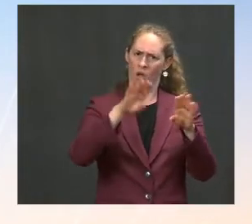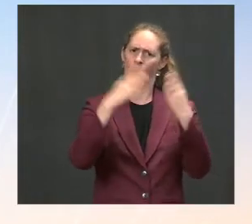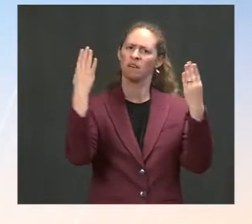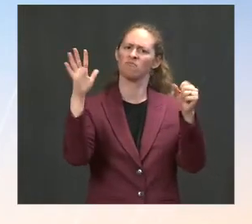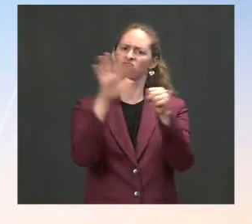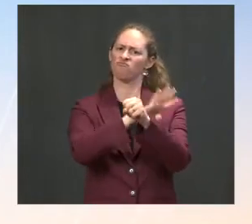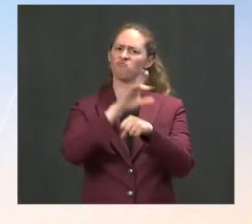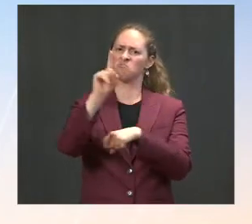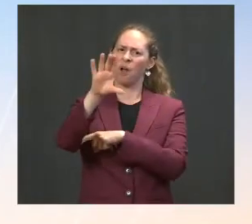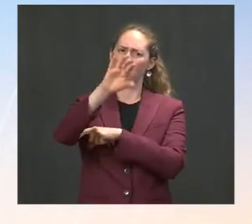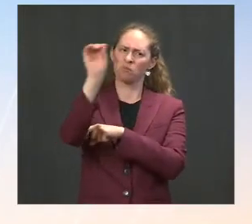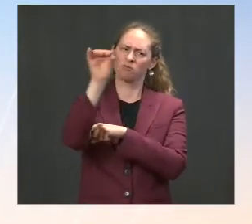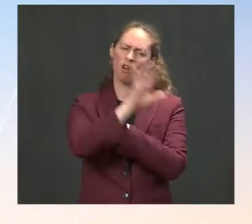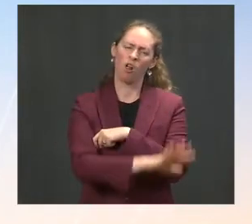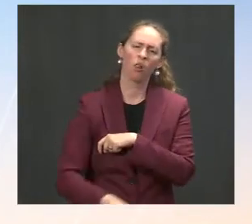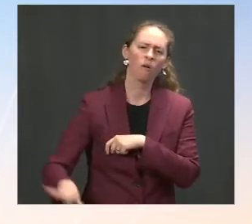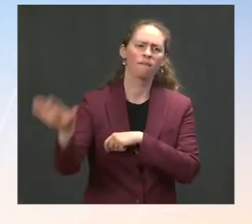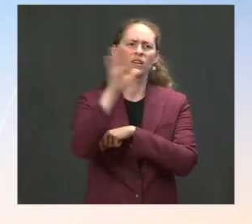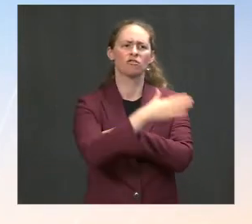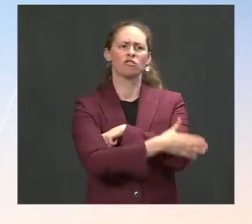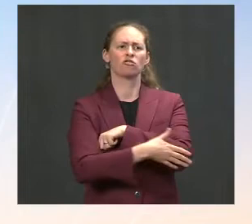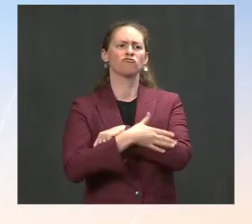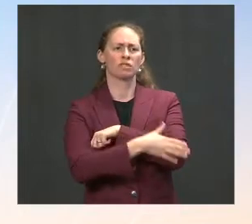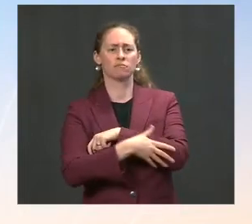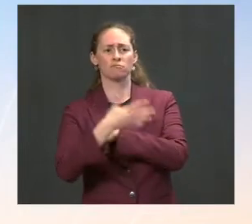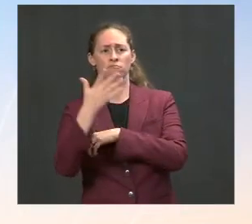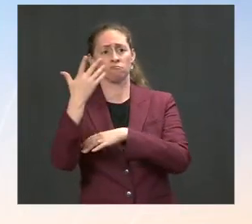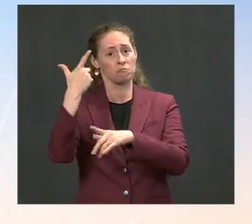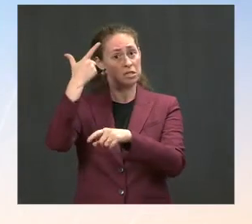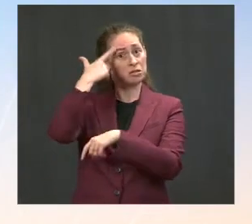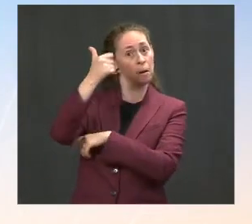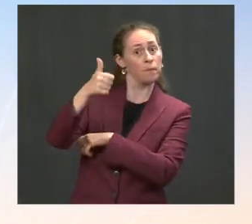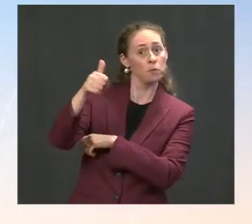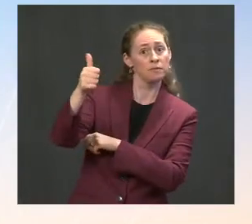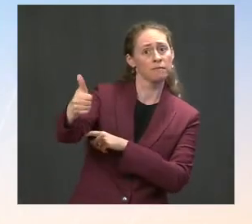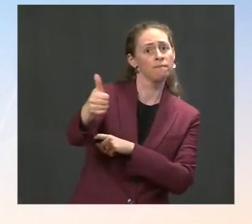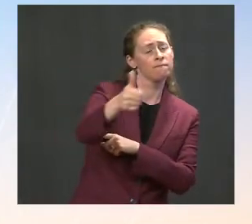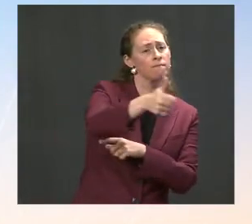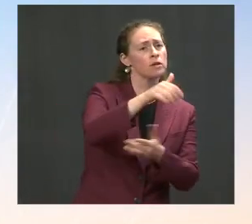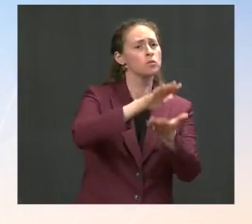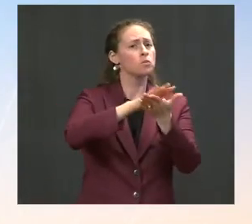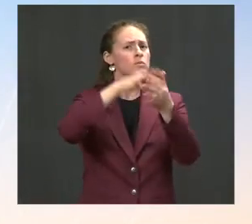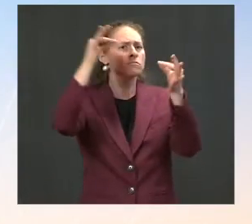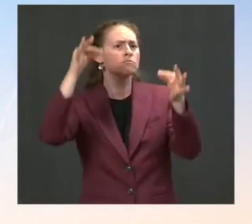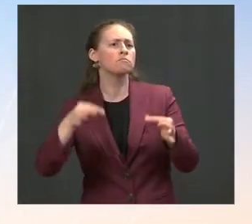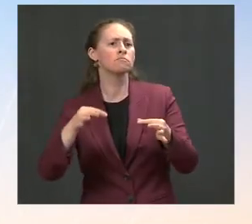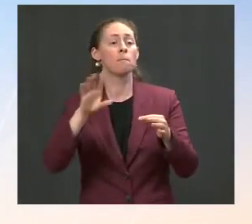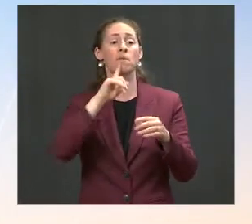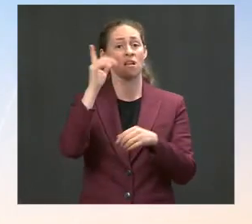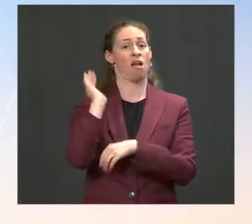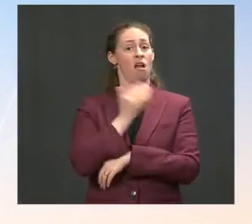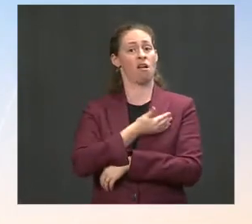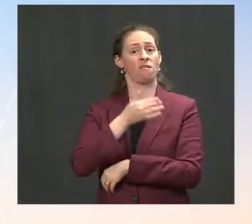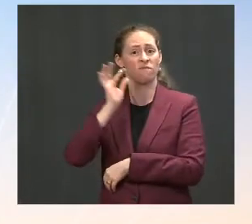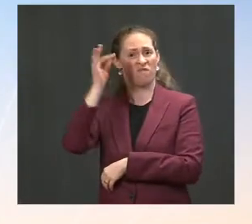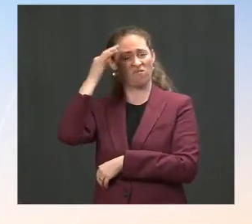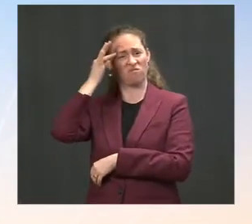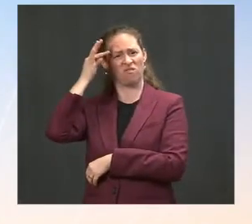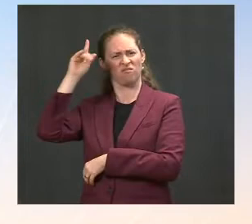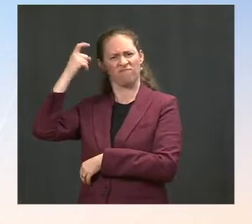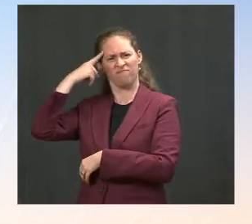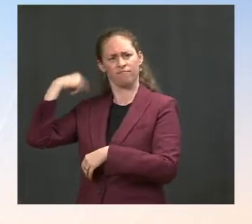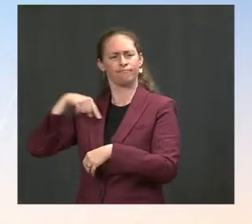That's also, of course, up to school districts to implement. But from the federal government, the role we have played is by